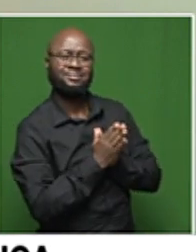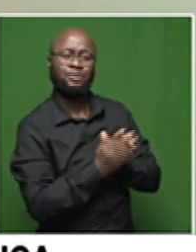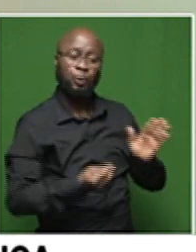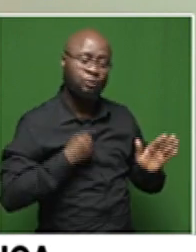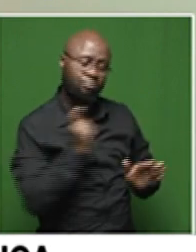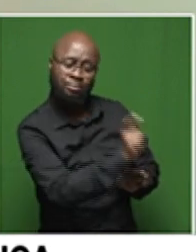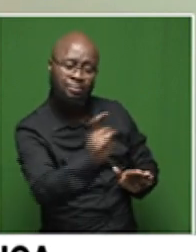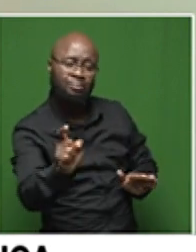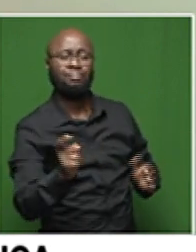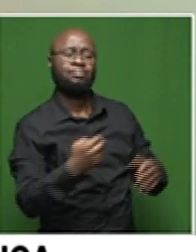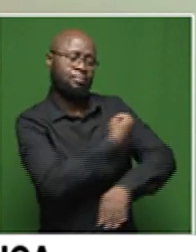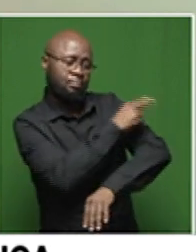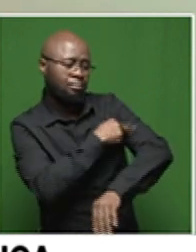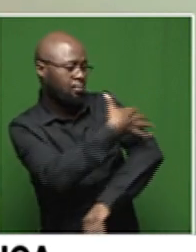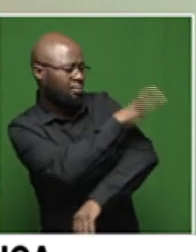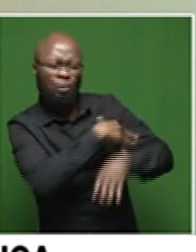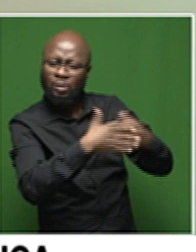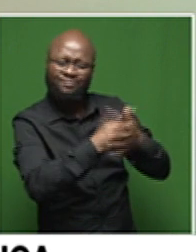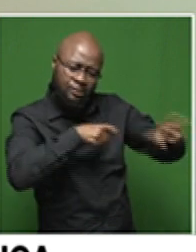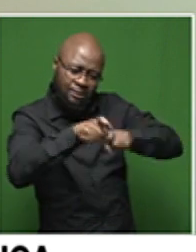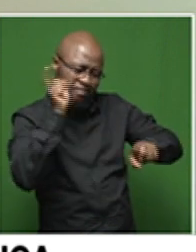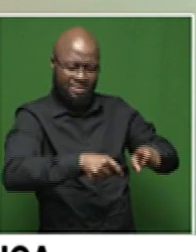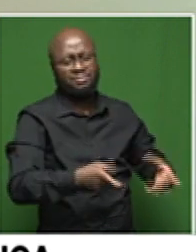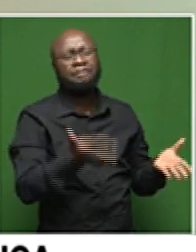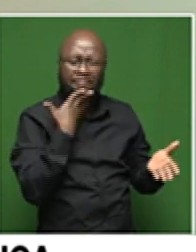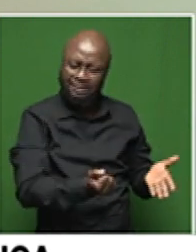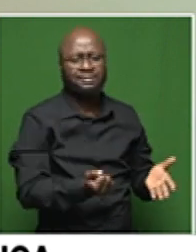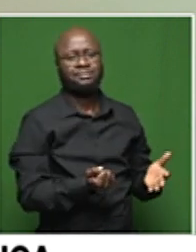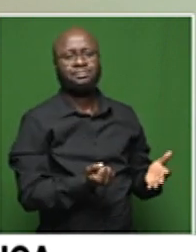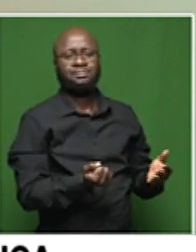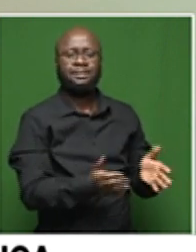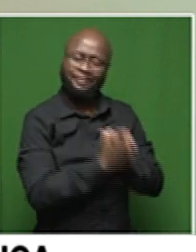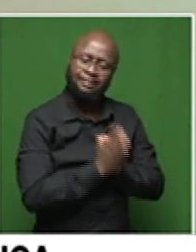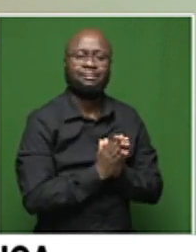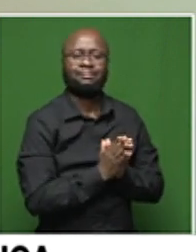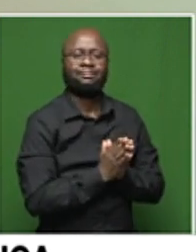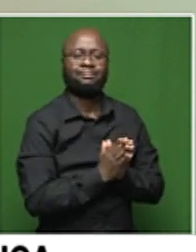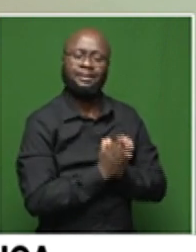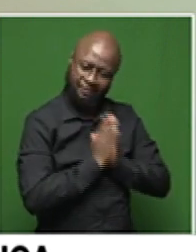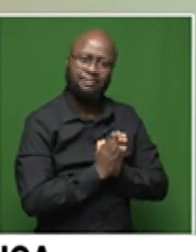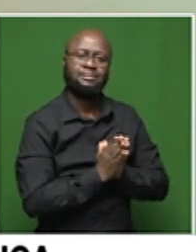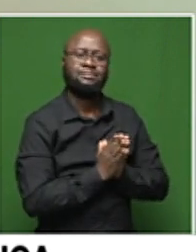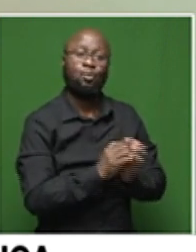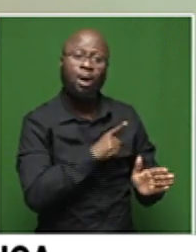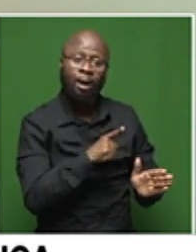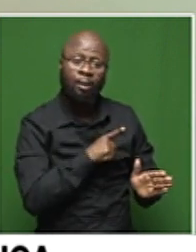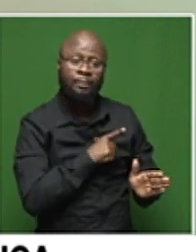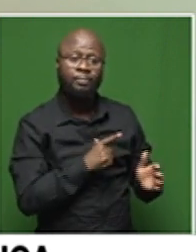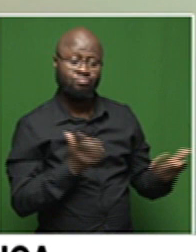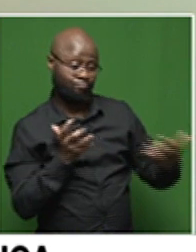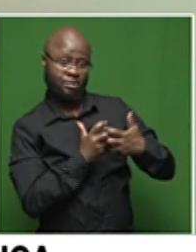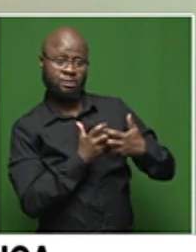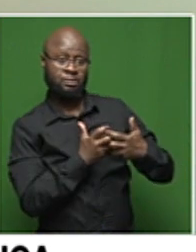know, and then they would adhere to the medication if need be. This has nothing to do with